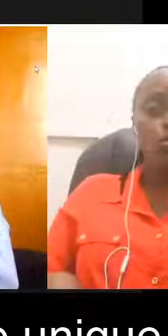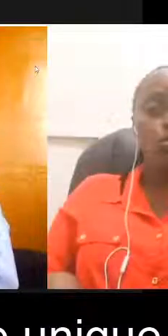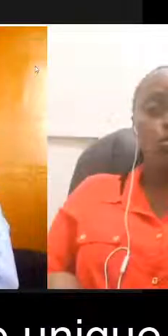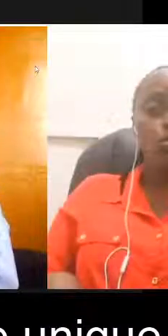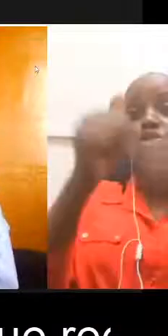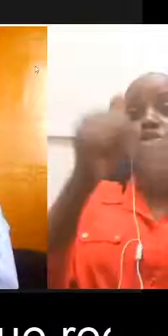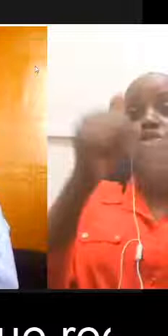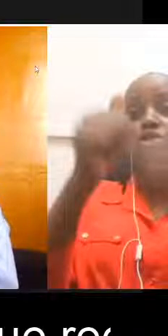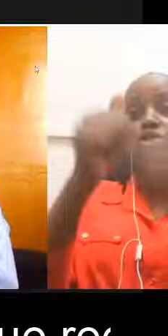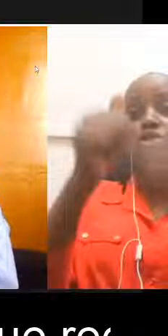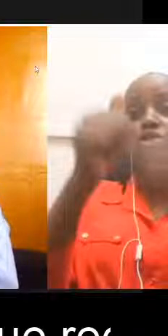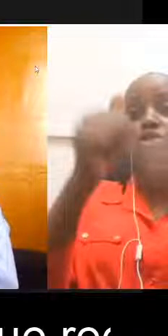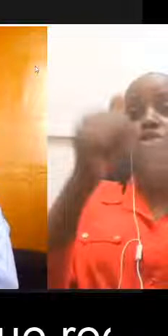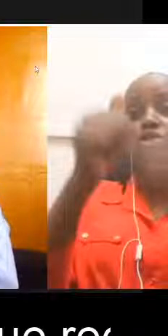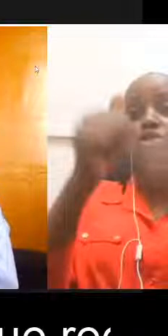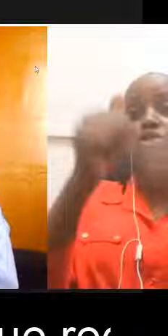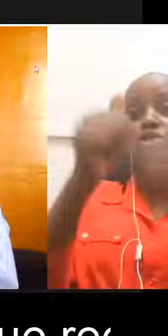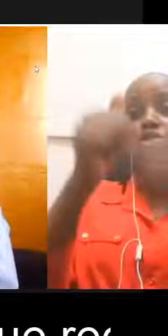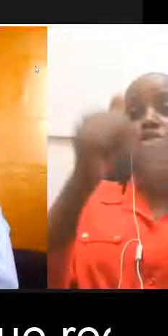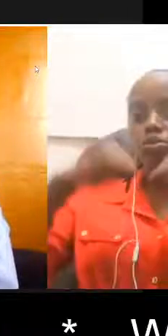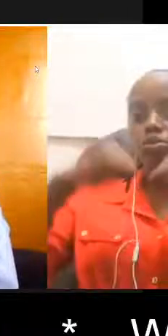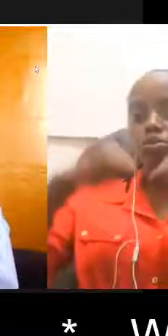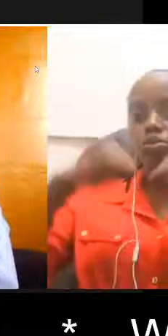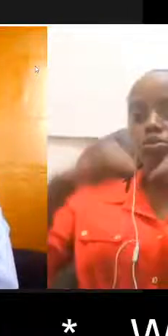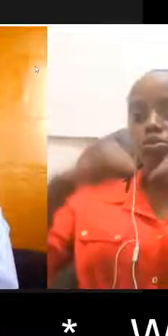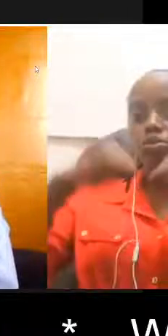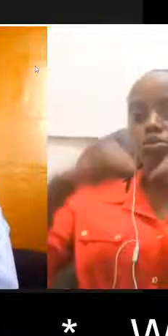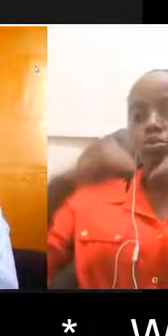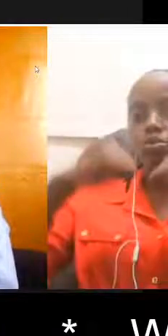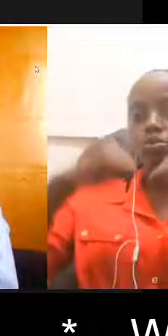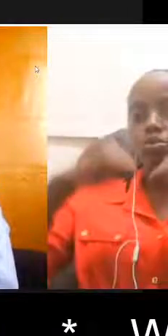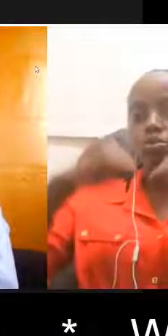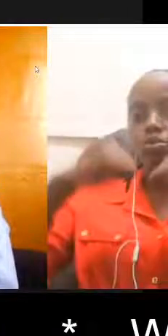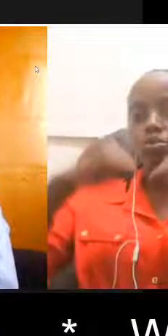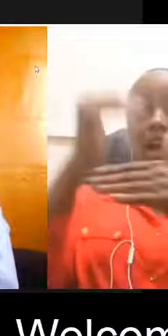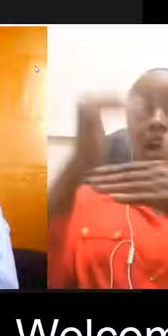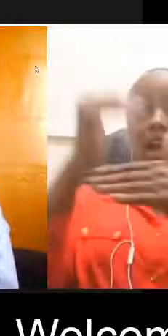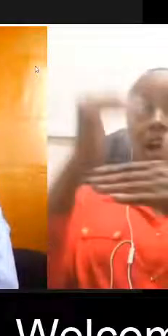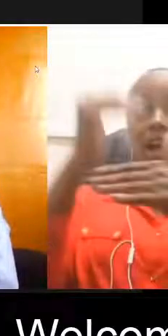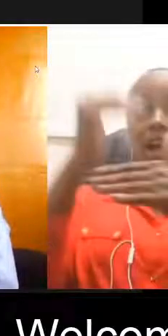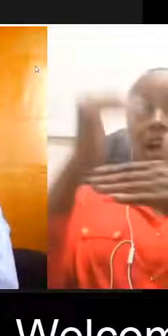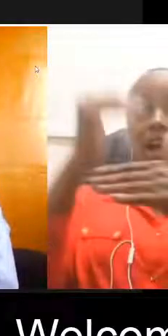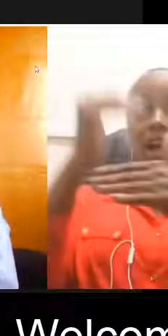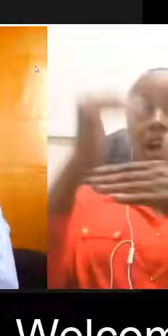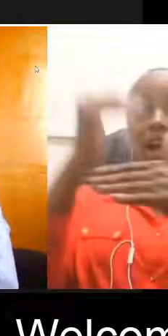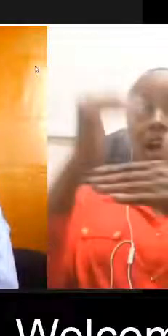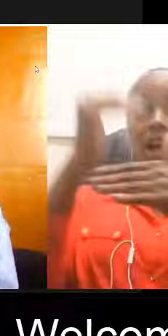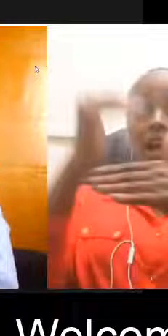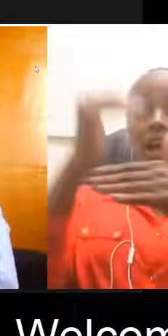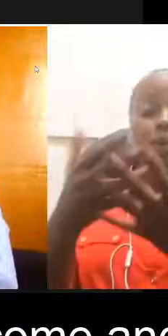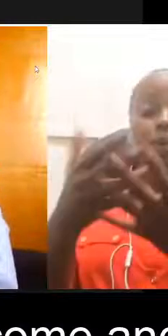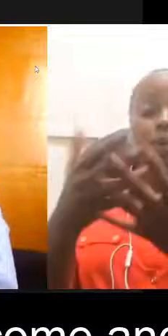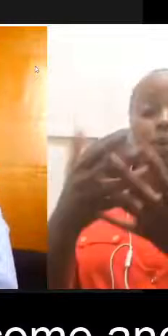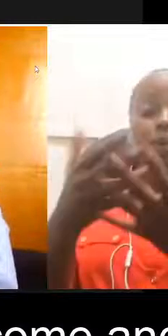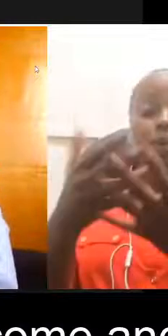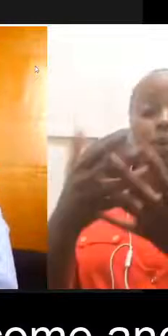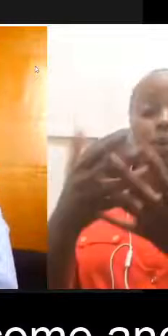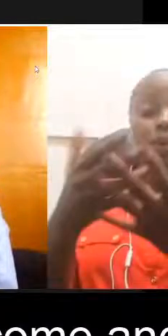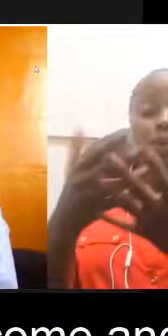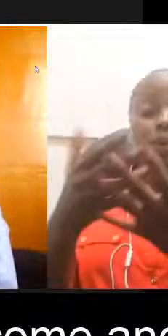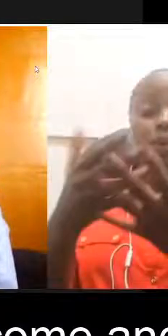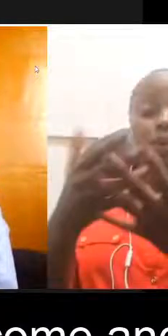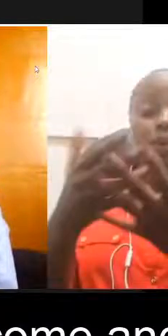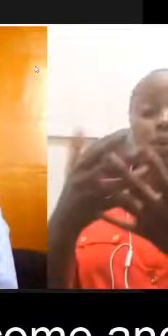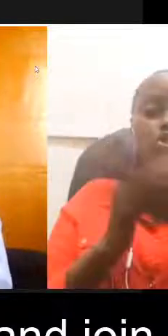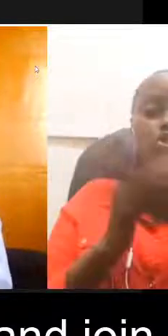it, how we are going to position ourselves in the post-COVID-19 scenario on the continent, how to make sure that our